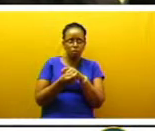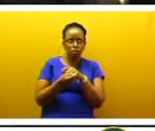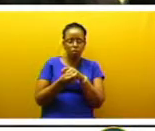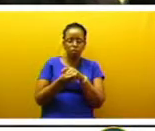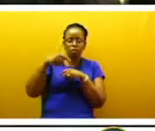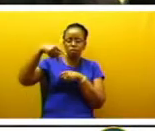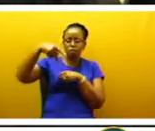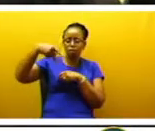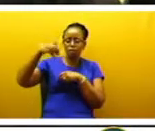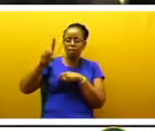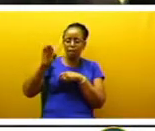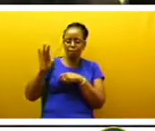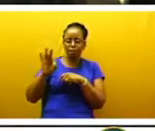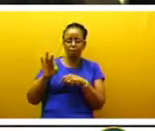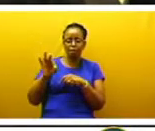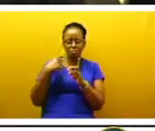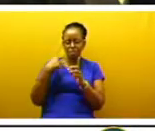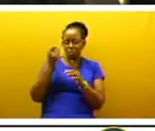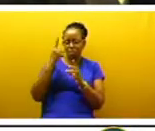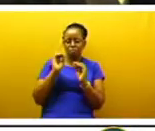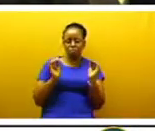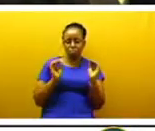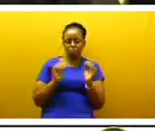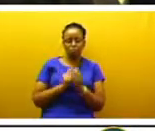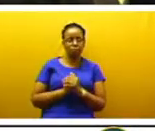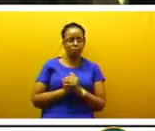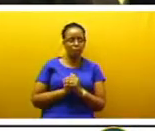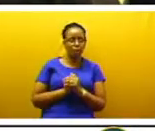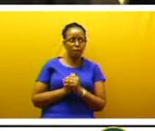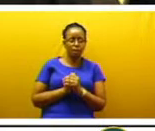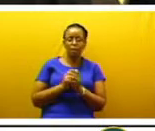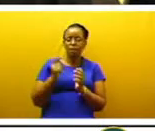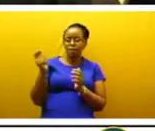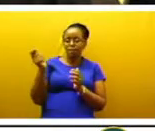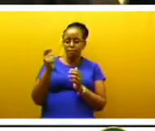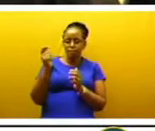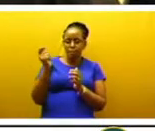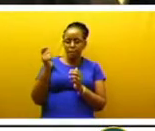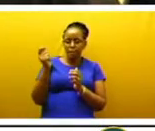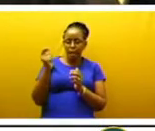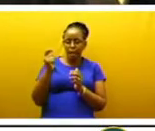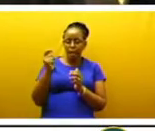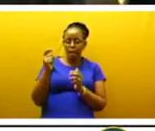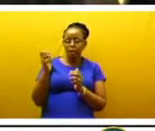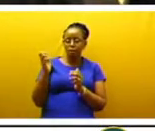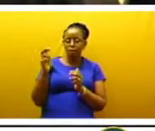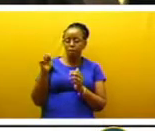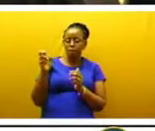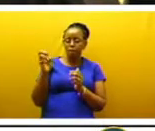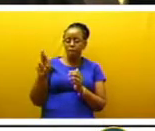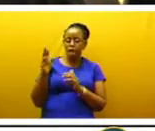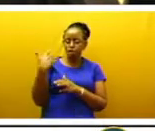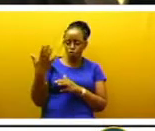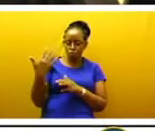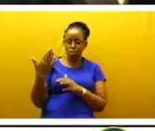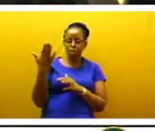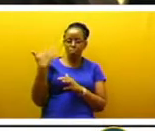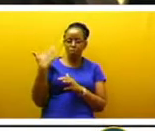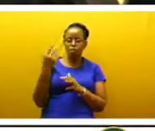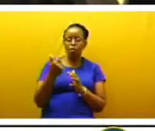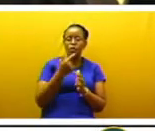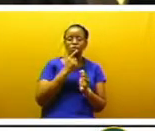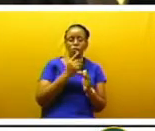PDF. The tender document, and we have provided evidence of it, did provide that the KIMS kit